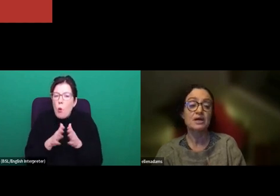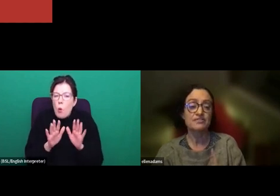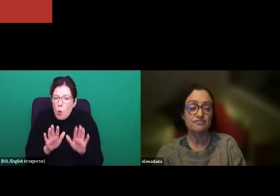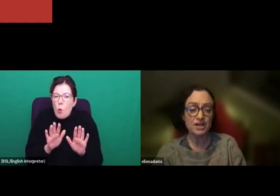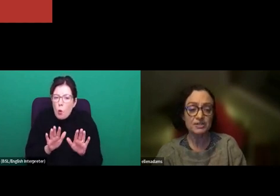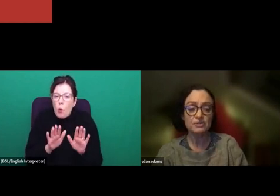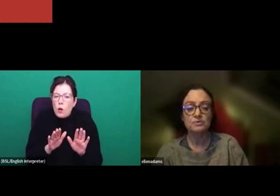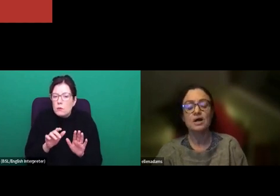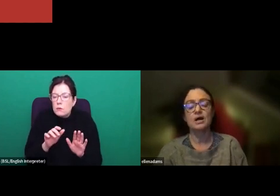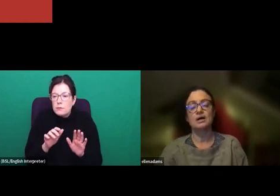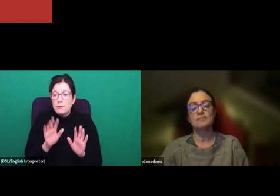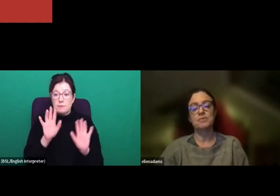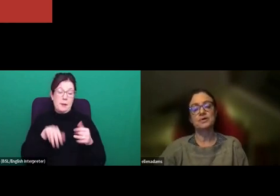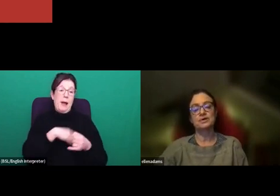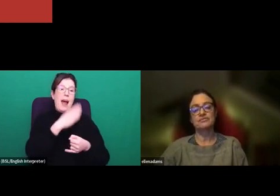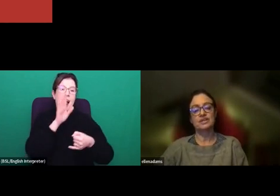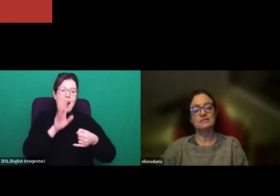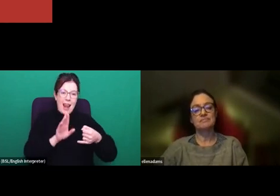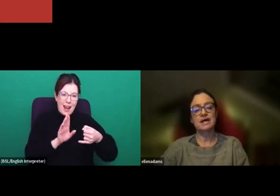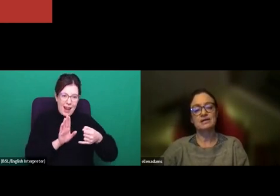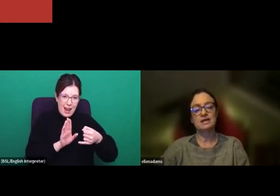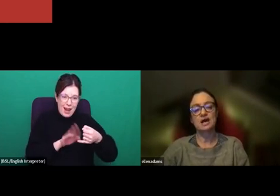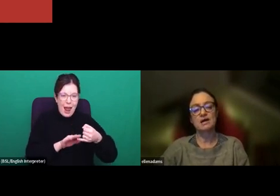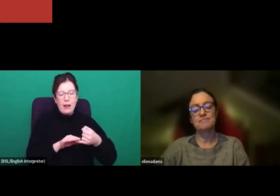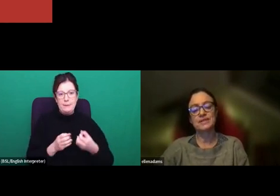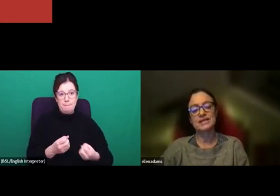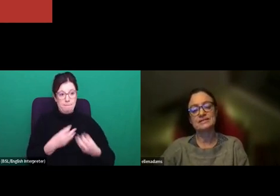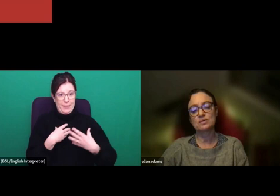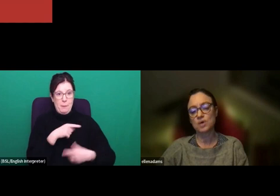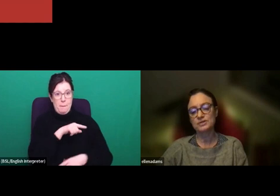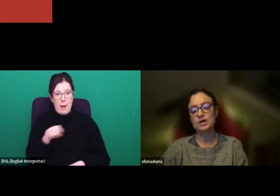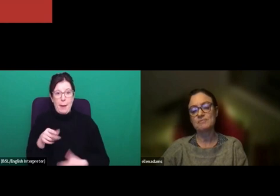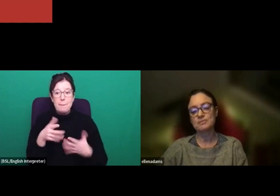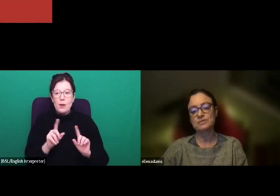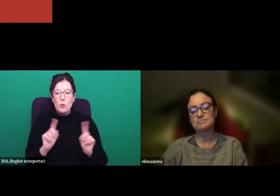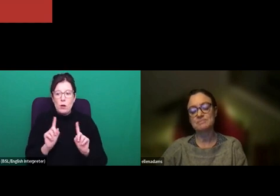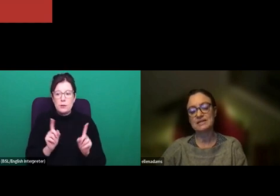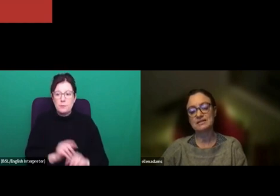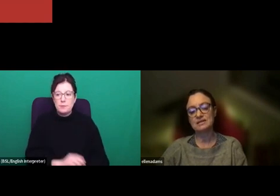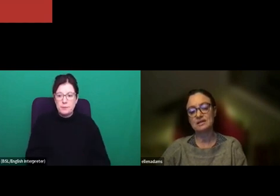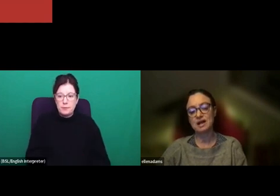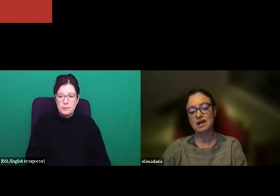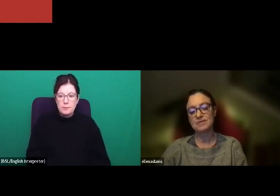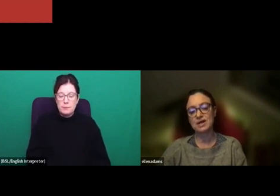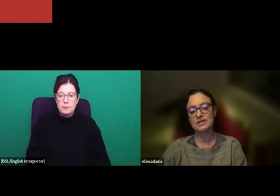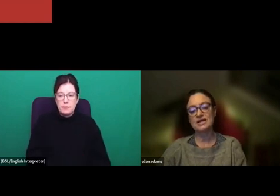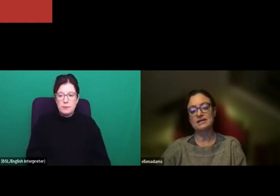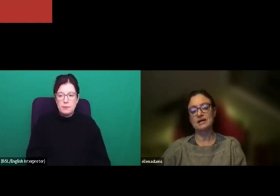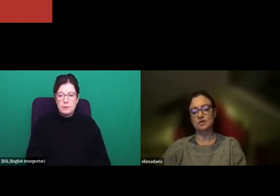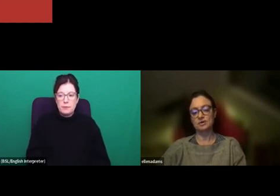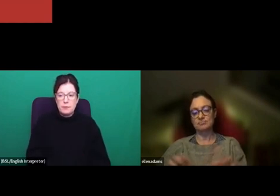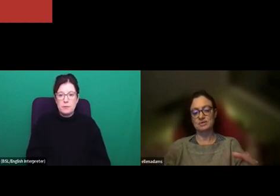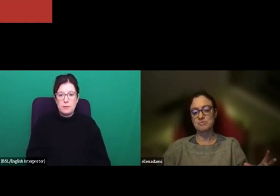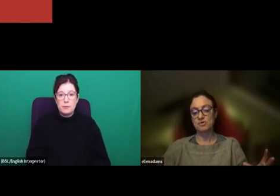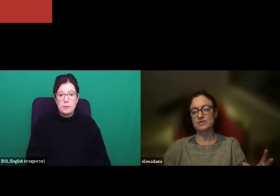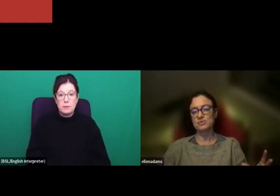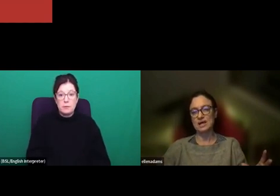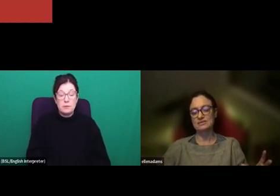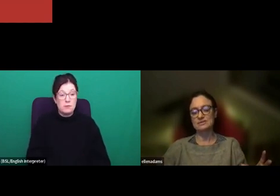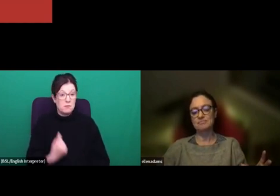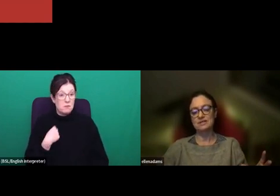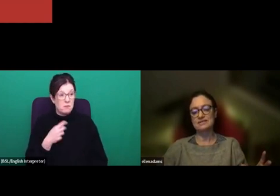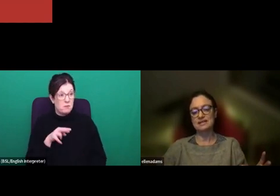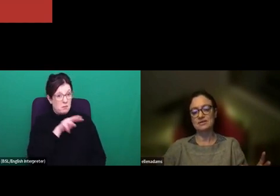in. Final point of feedback is that one comment was made that, okay, I've got more